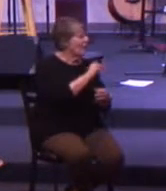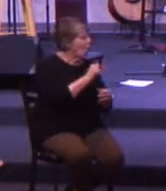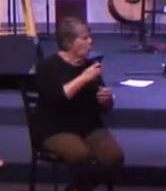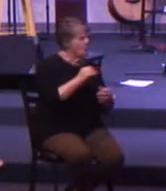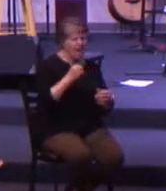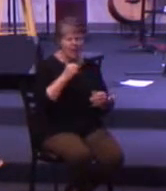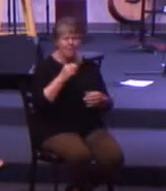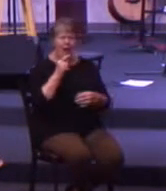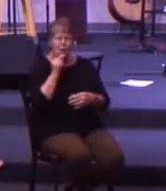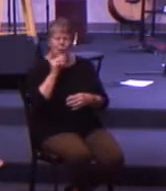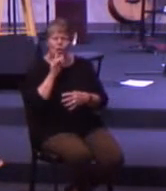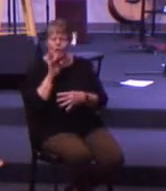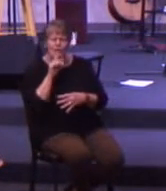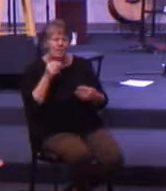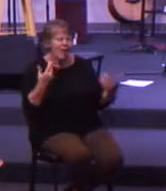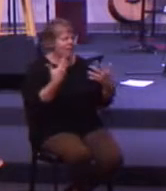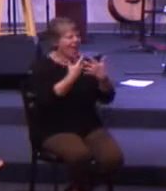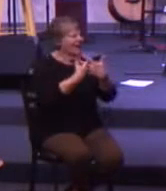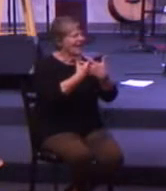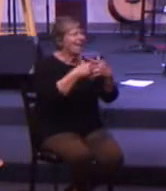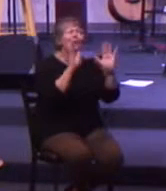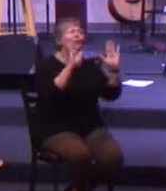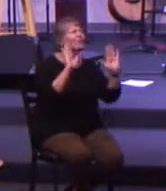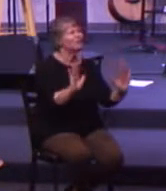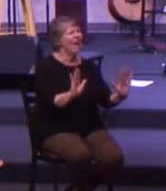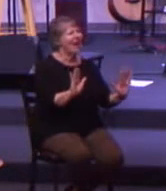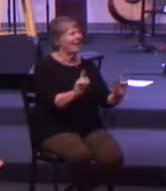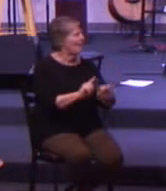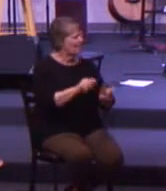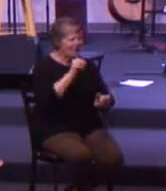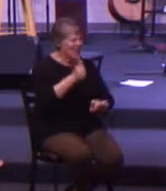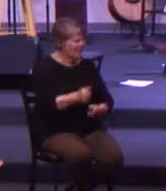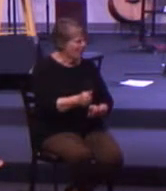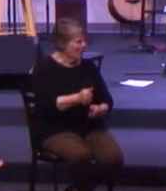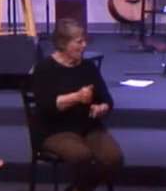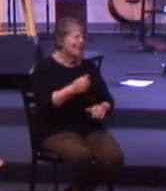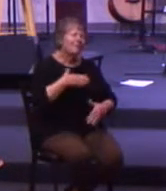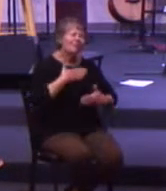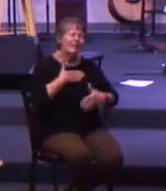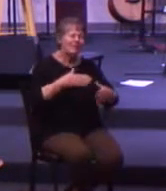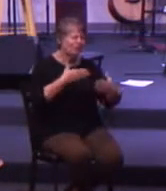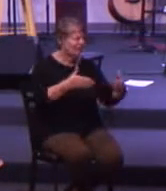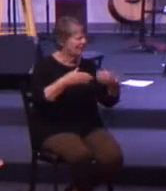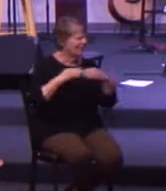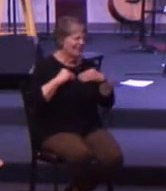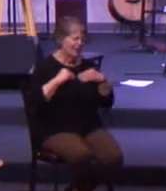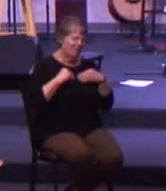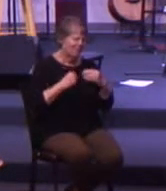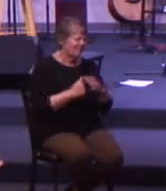doesn't, I'll just invite myself and us to be fine with that.